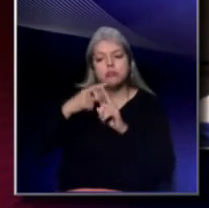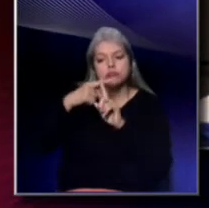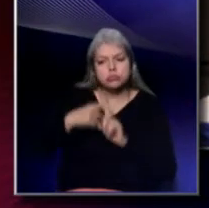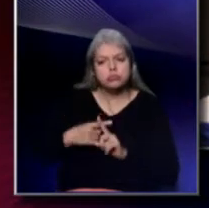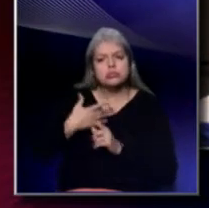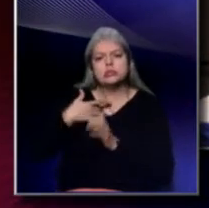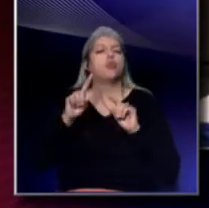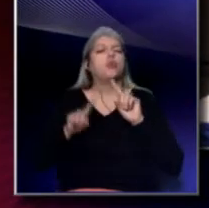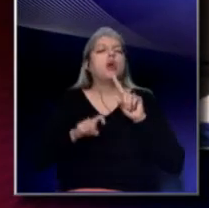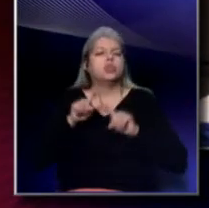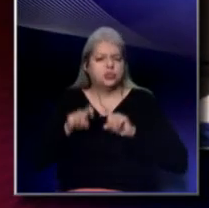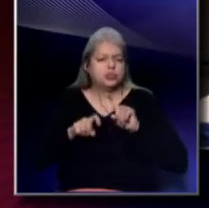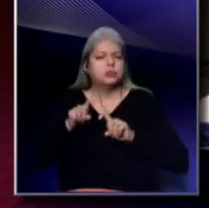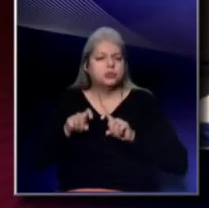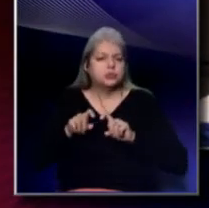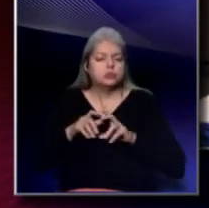them.